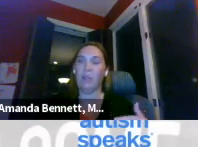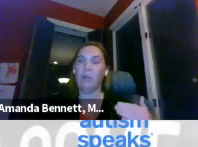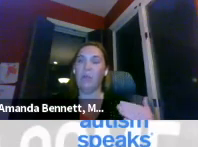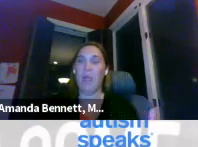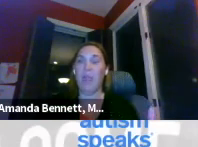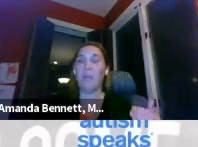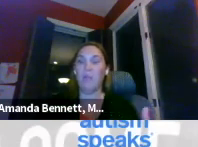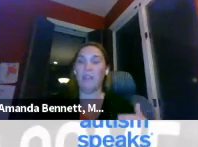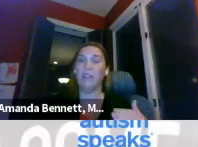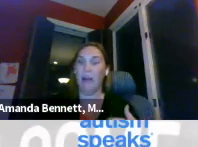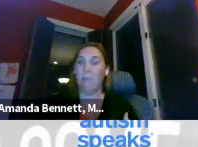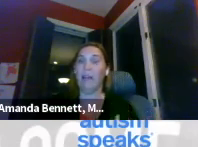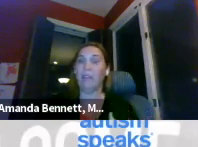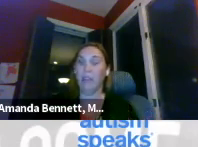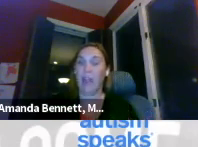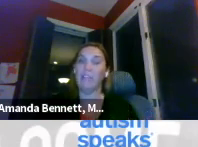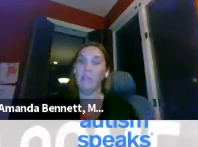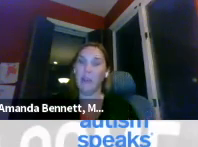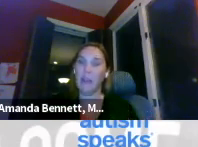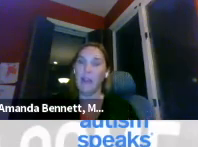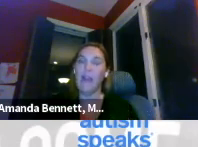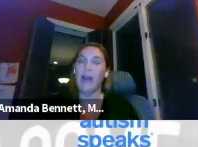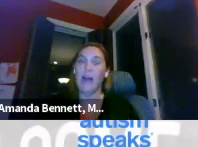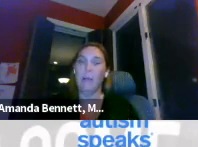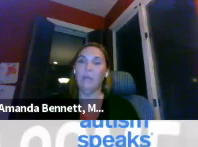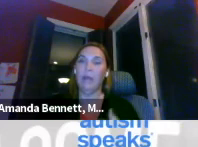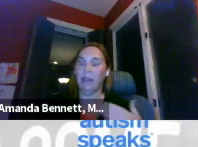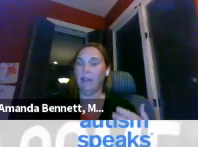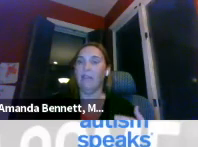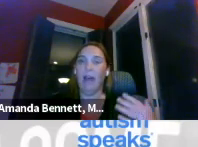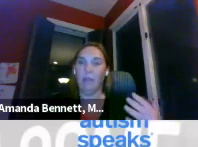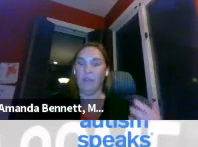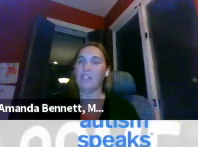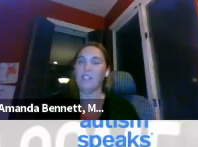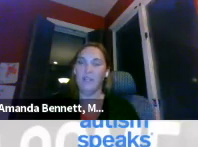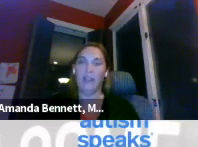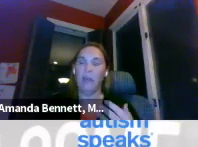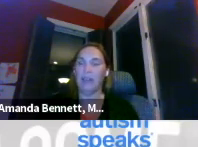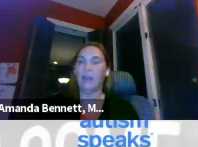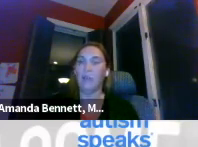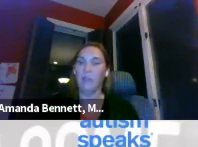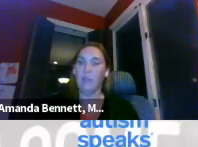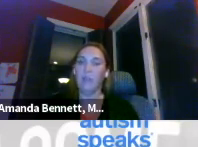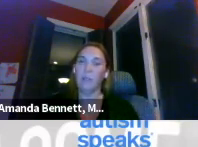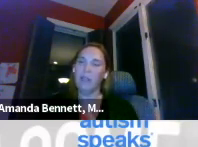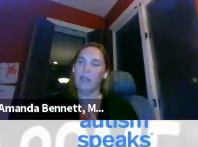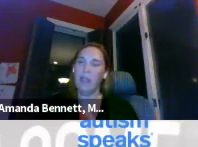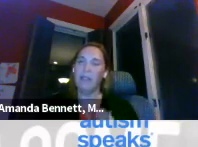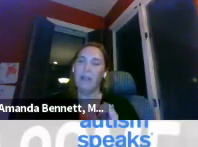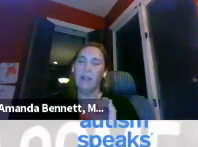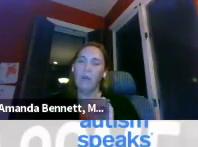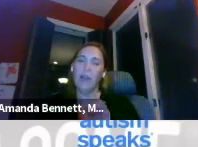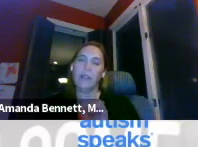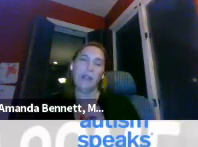their symptoms may move into that milder category, depending on how their speech is developing and how they're using it. Because